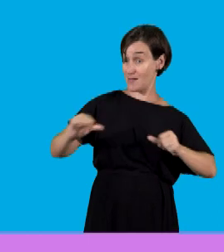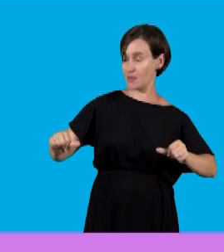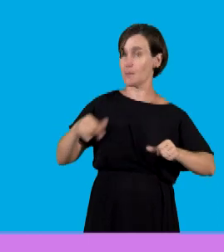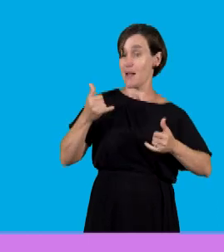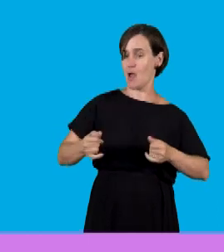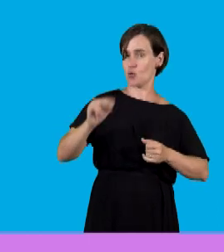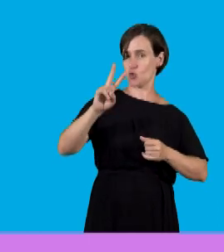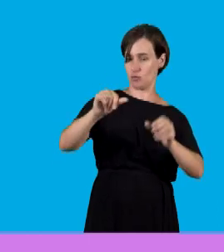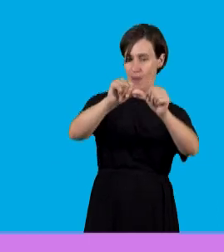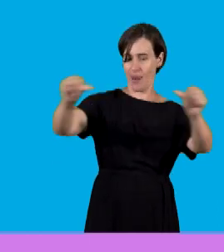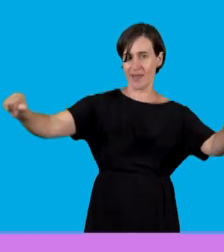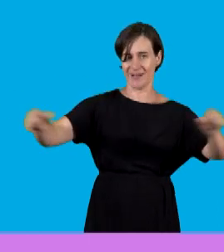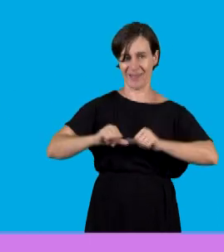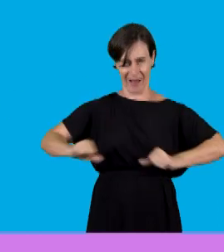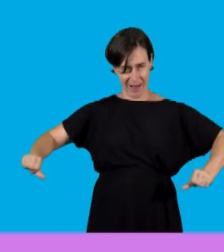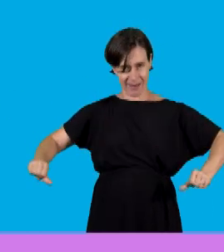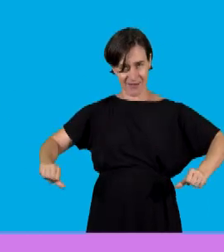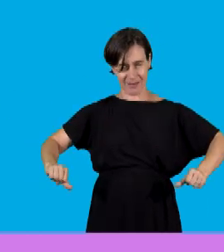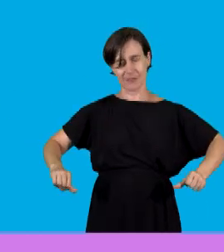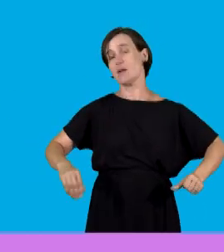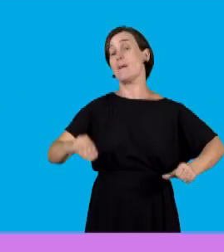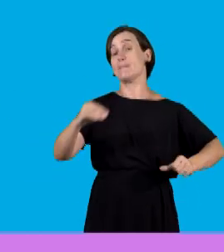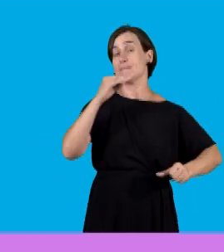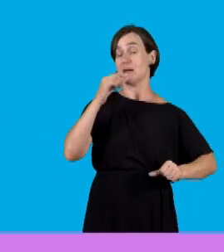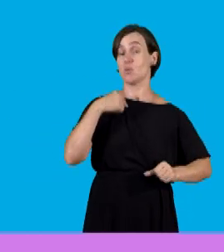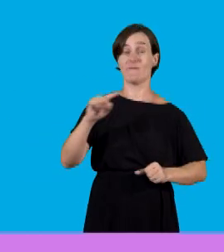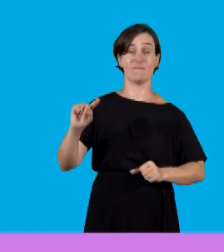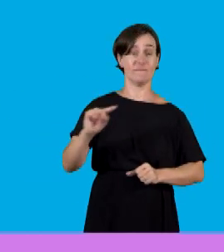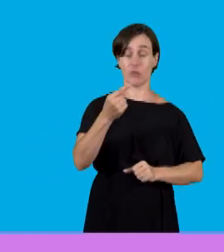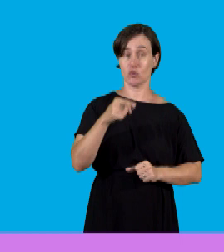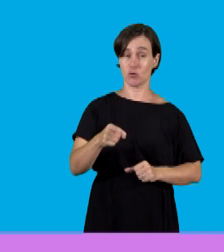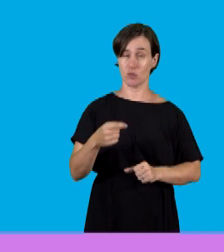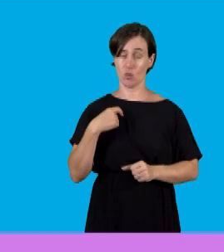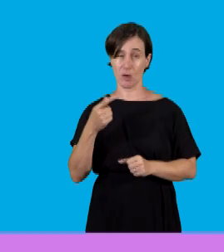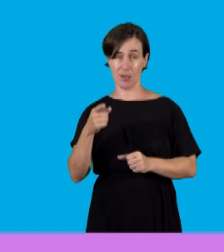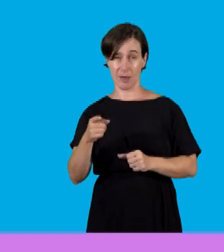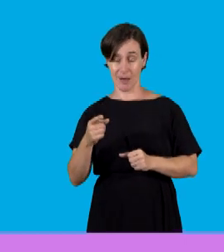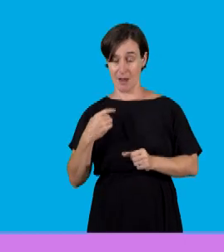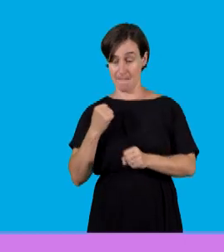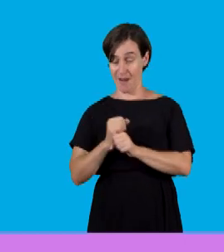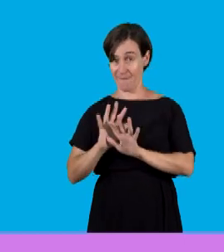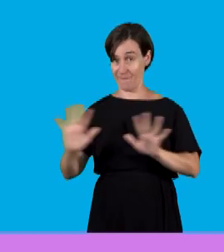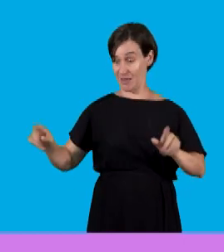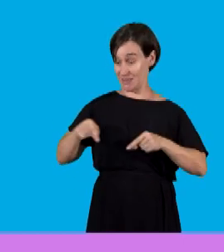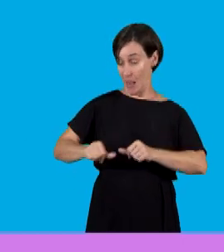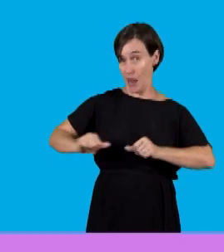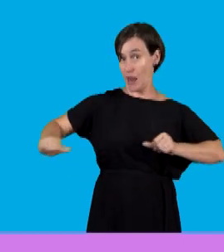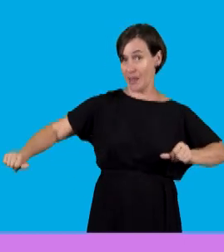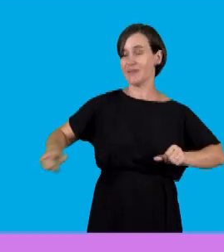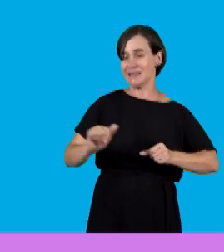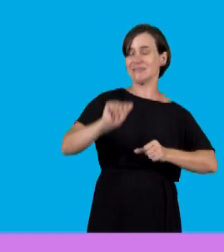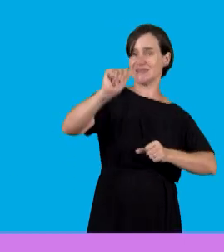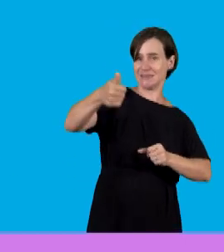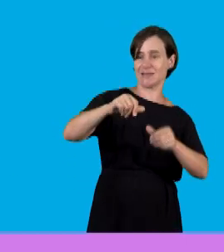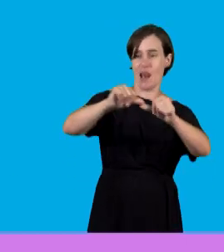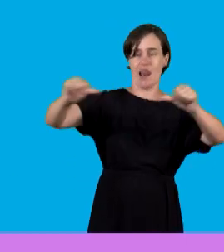have? We've got 2 of the length. So we are going to fence this length and we are going to fence that length as well. So it means it's 2 of the lengths